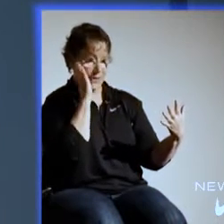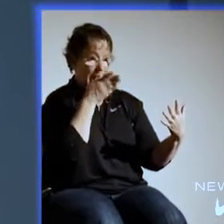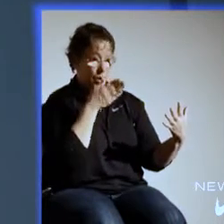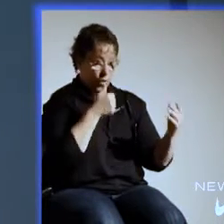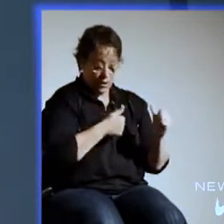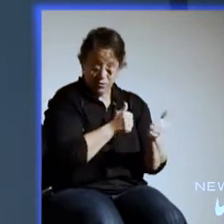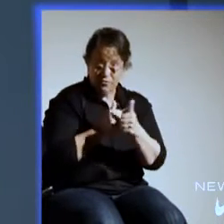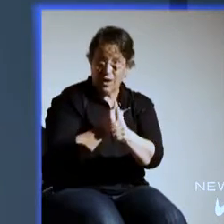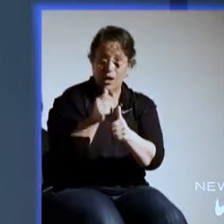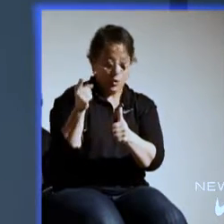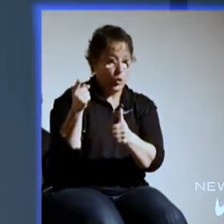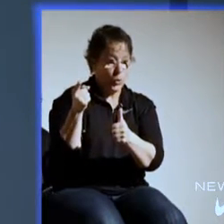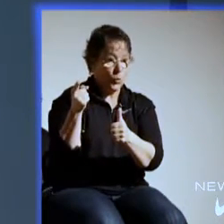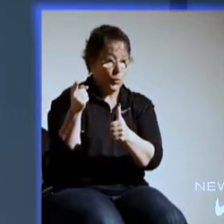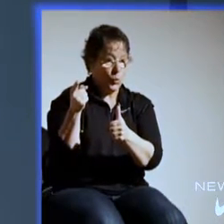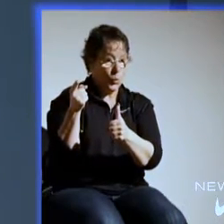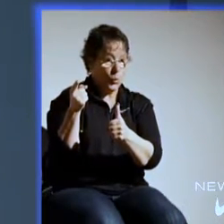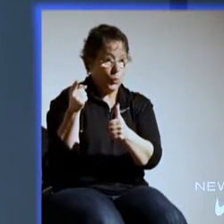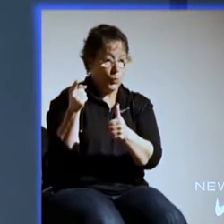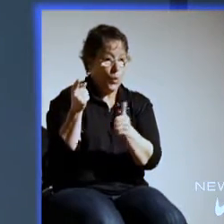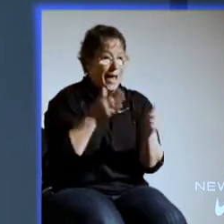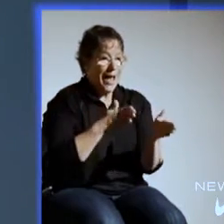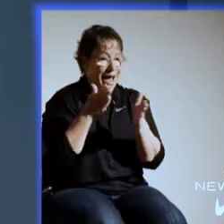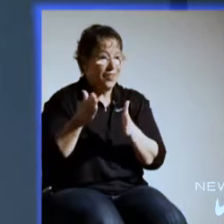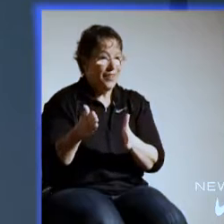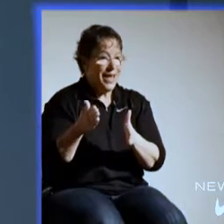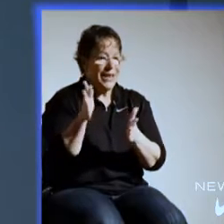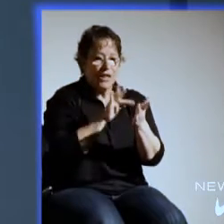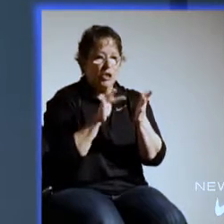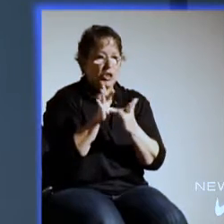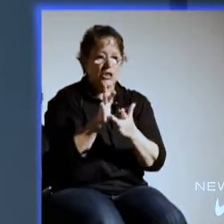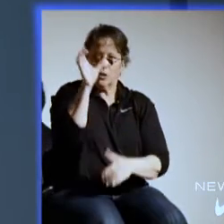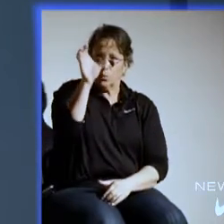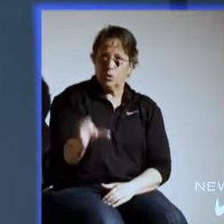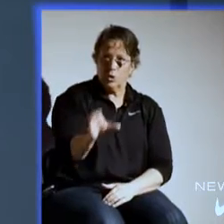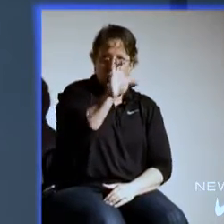at the height of his popularity, Jesus was crucified.